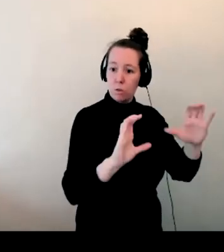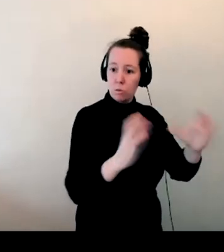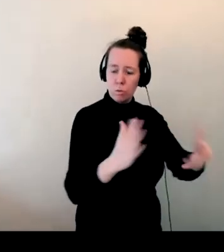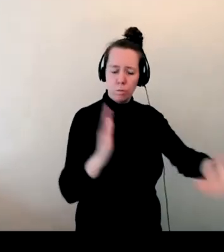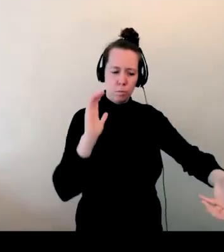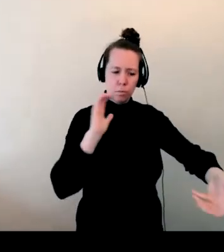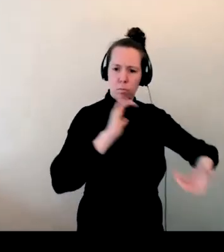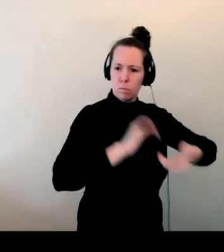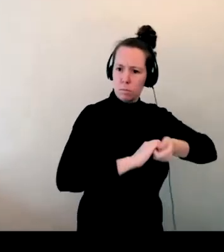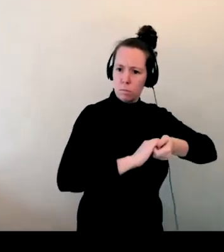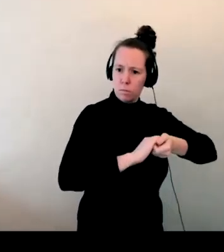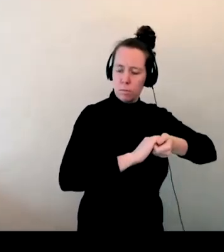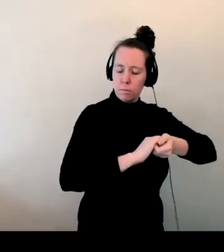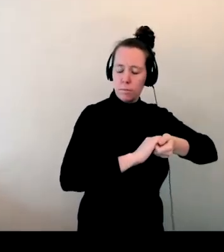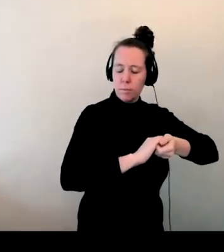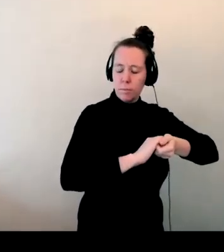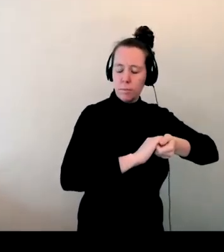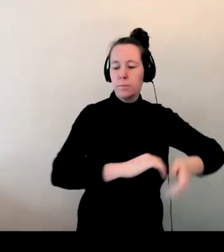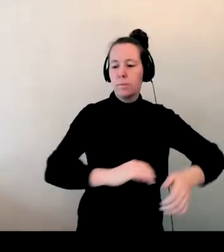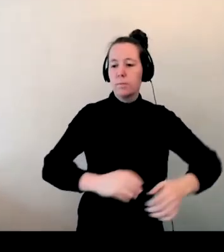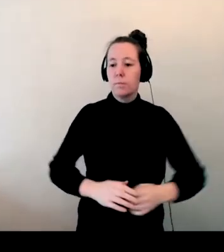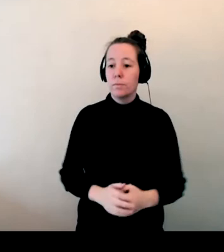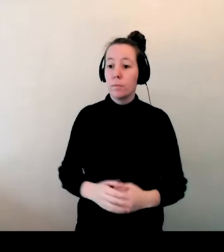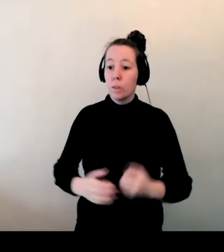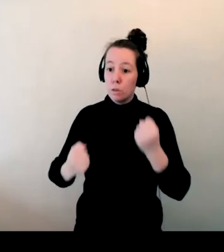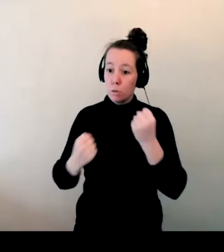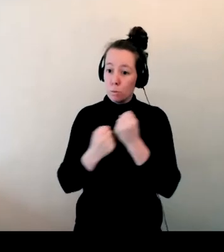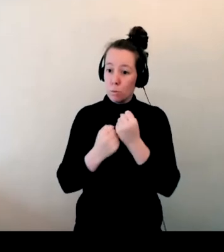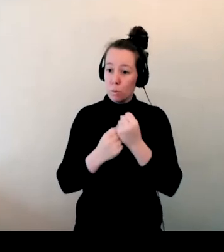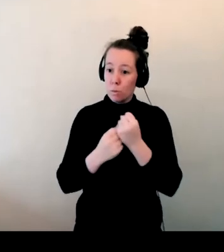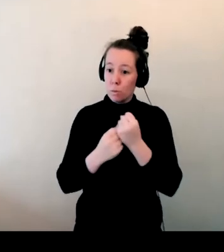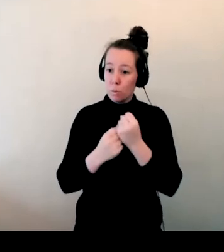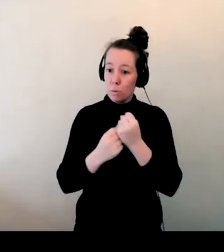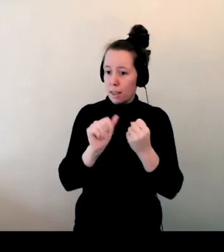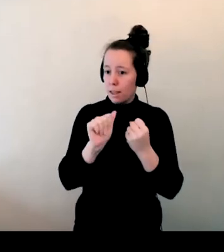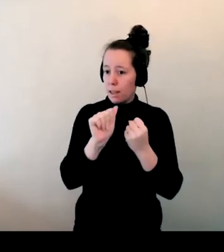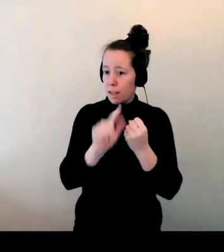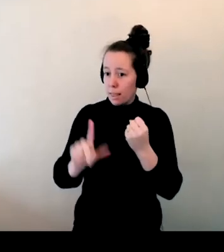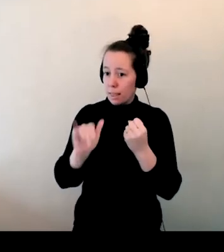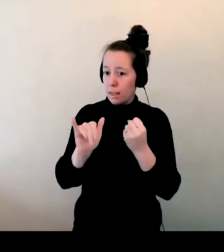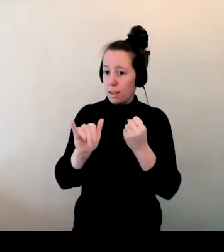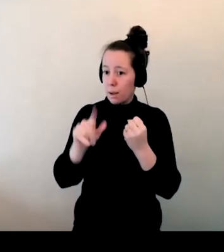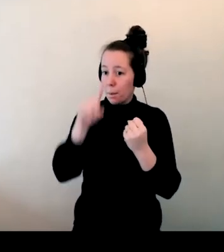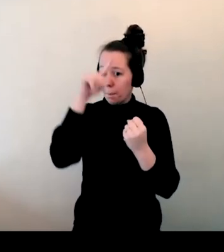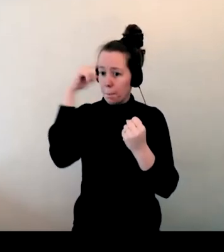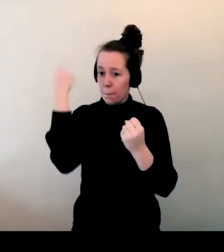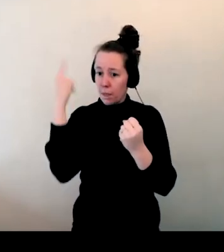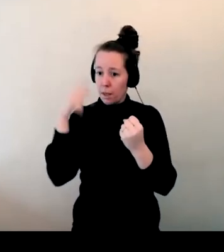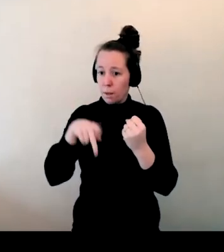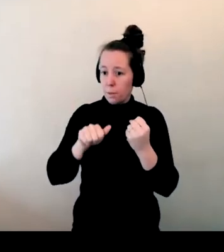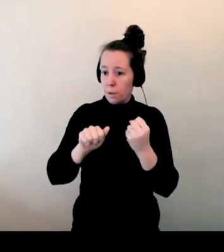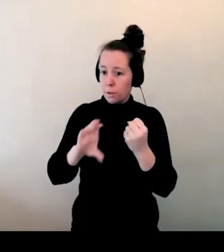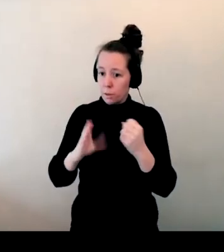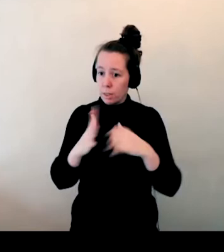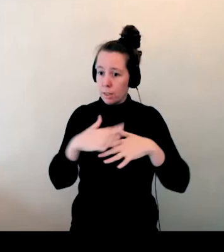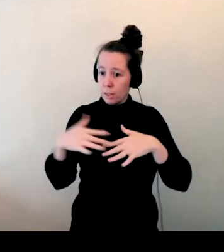people to be an ally to all Black, Indigenous, and people of color, and to unite and work